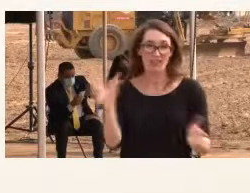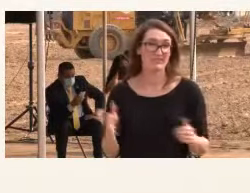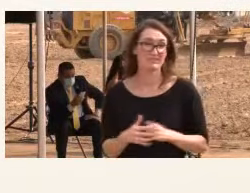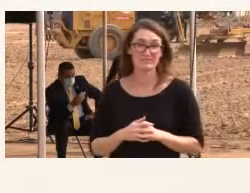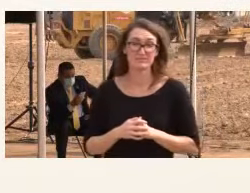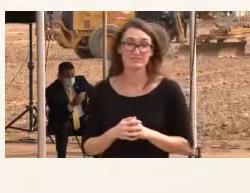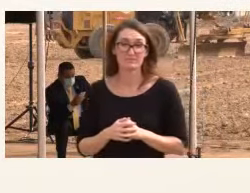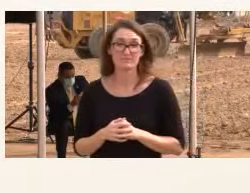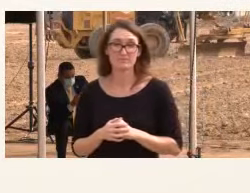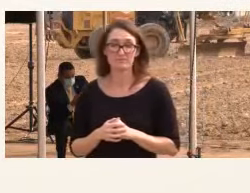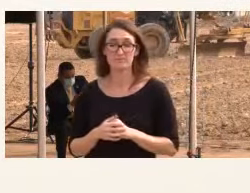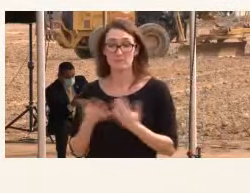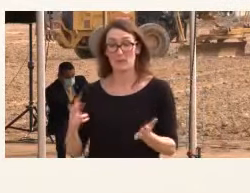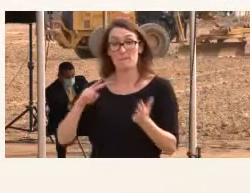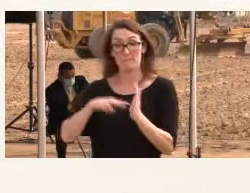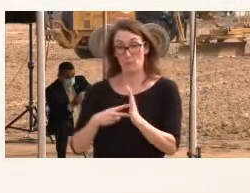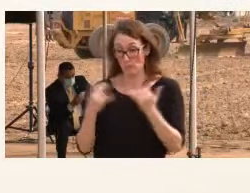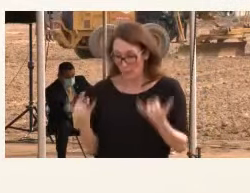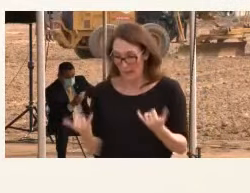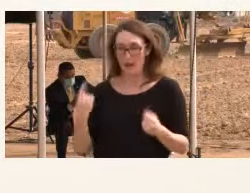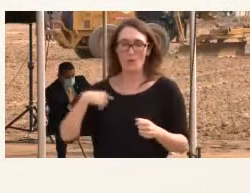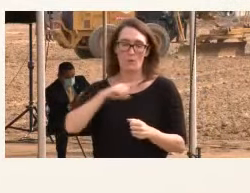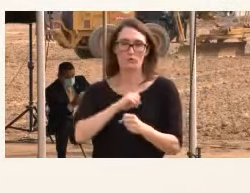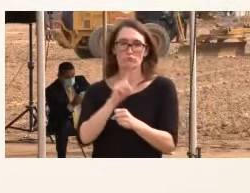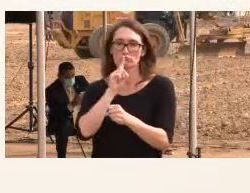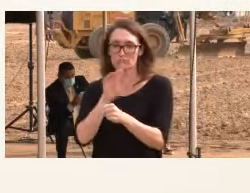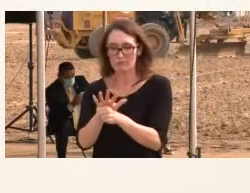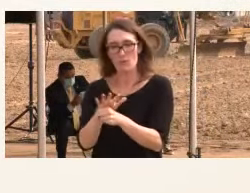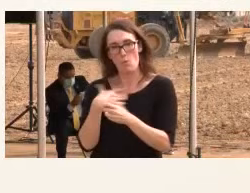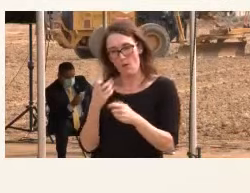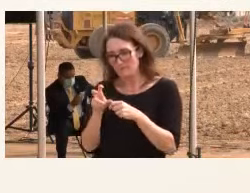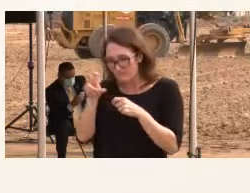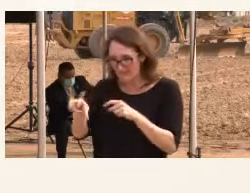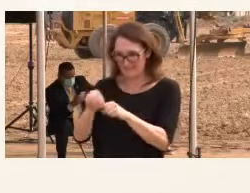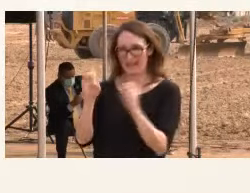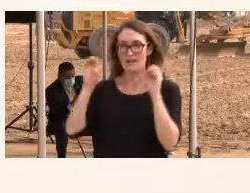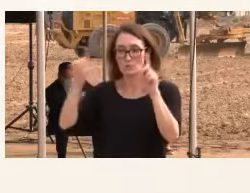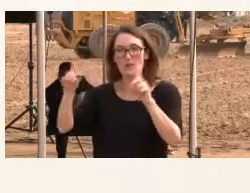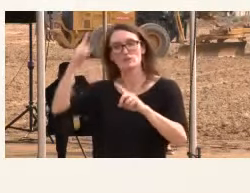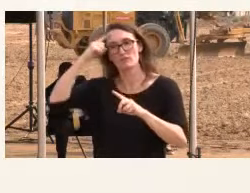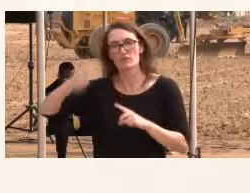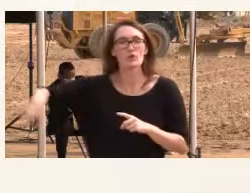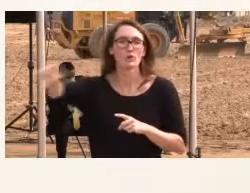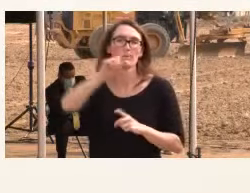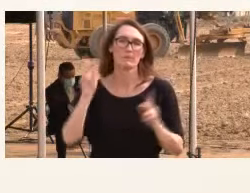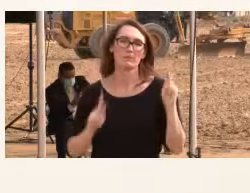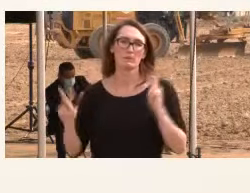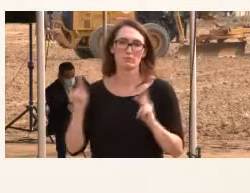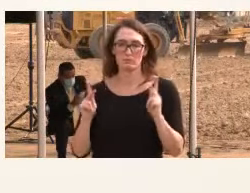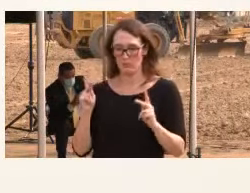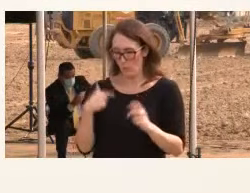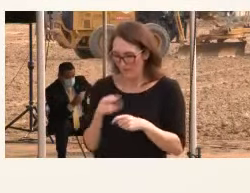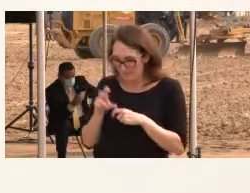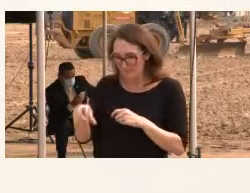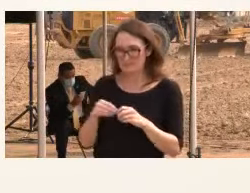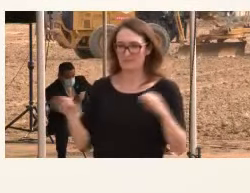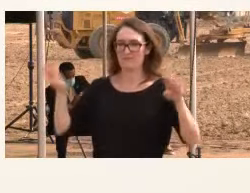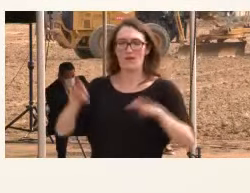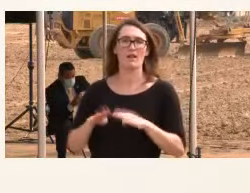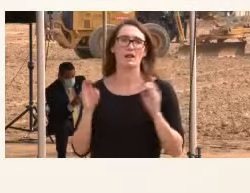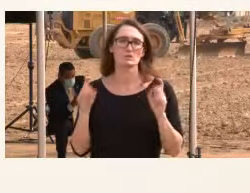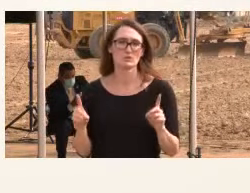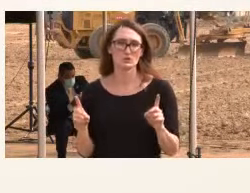anything. And today is a commitment to invest in our valley's education